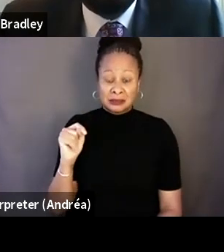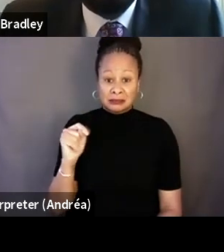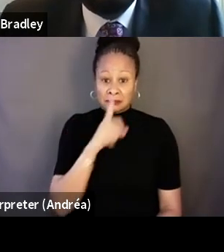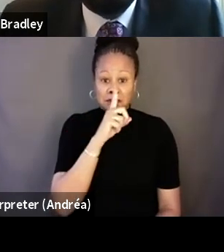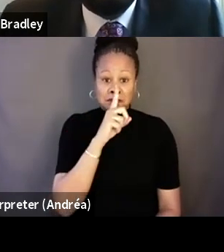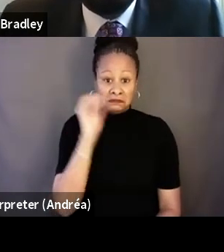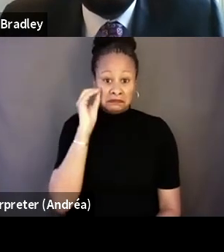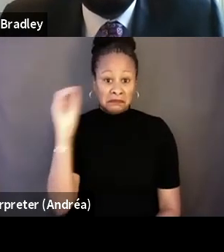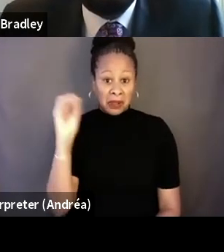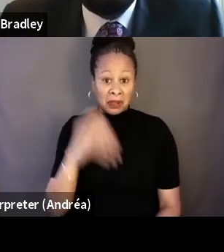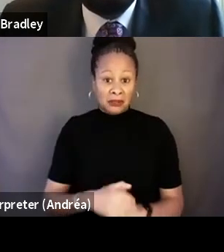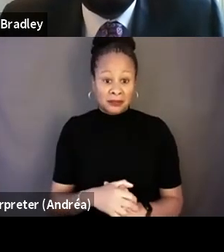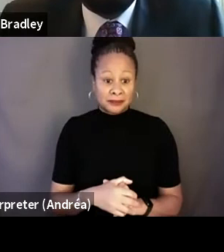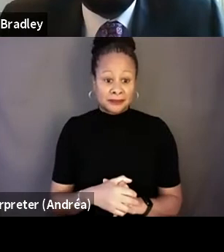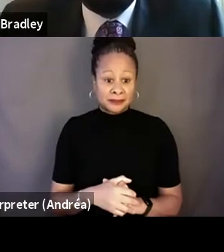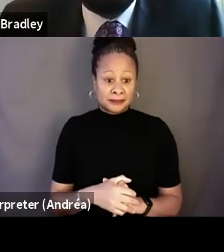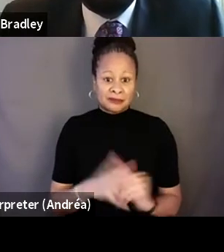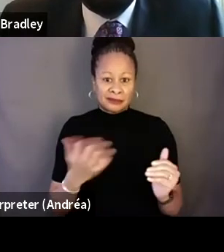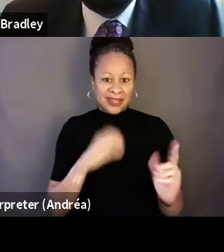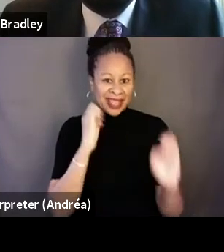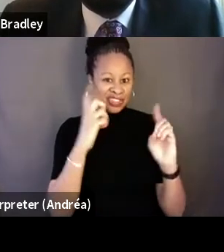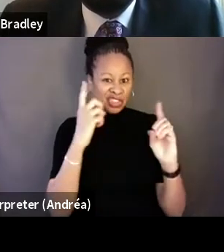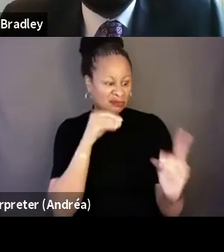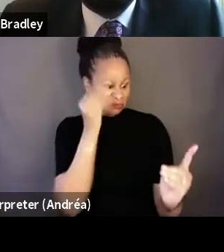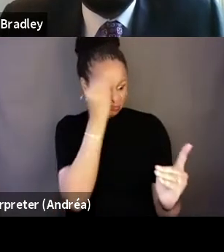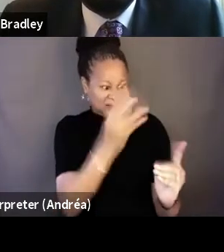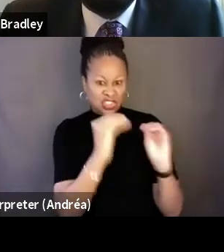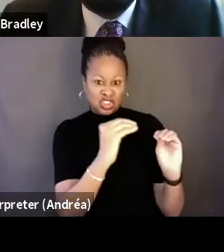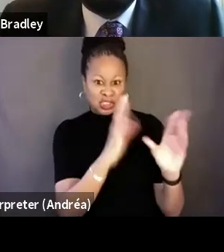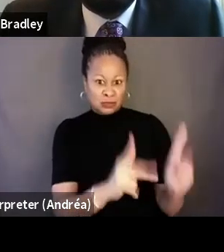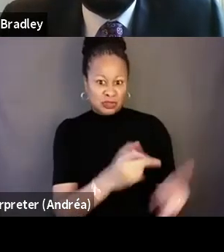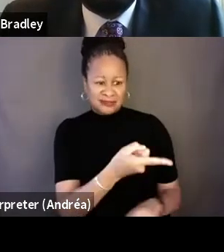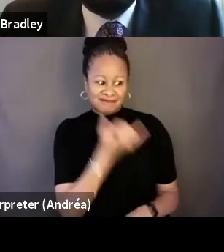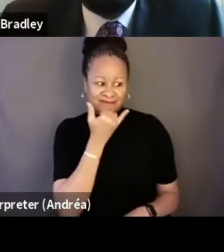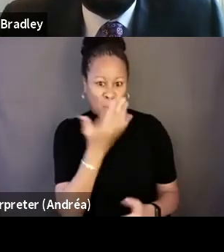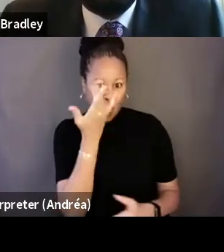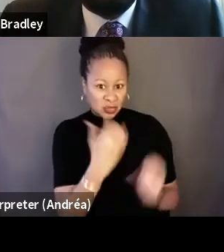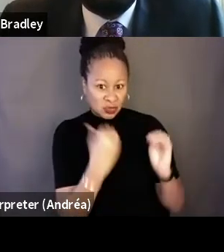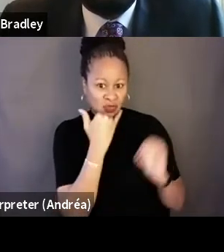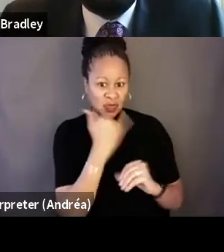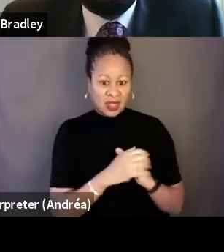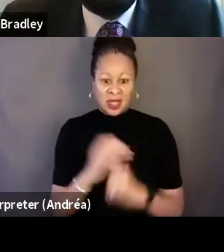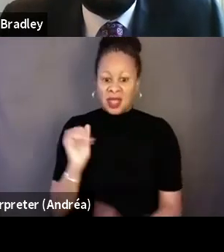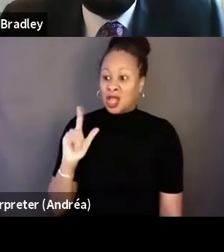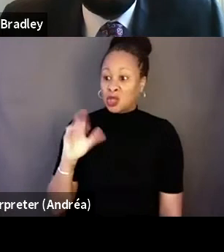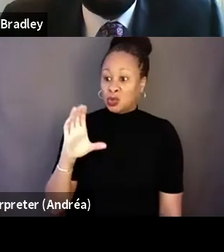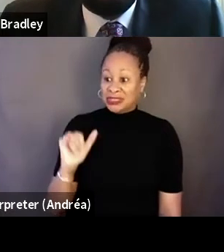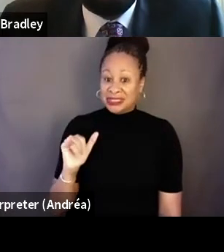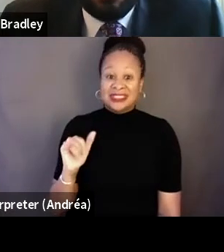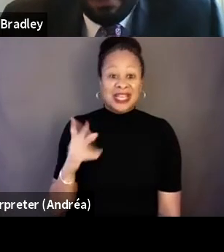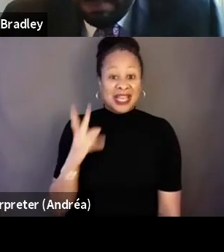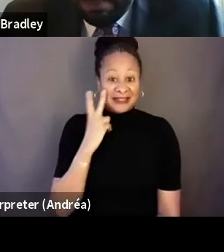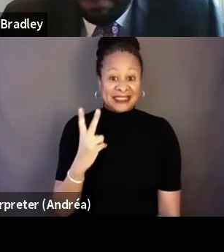and Right. you educate. Right. I would agree with that. I've seen the